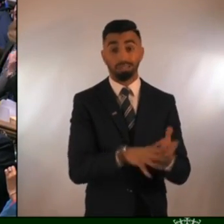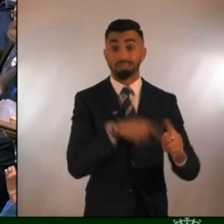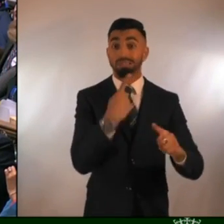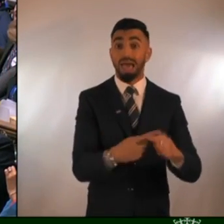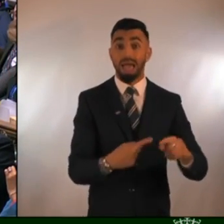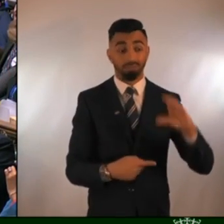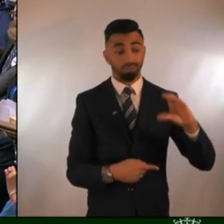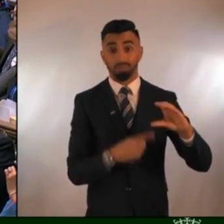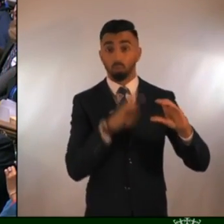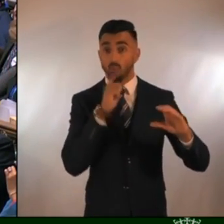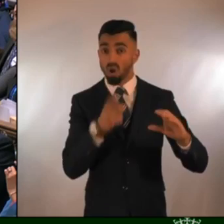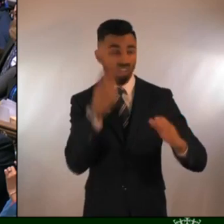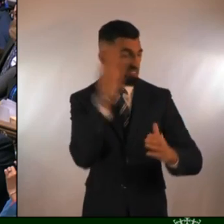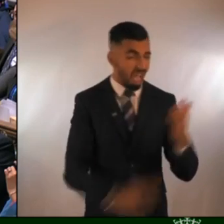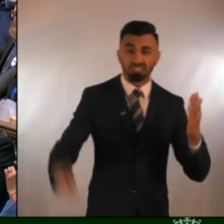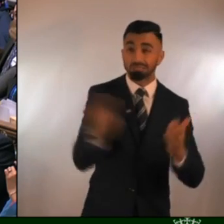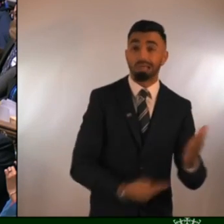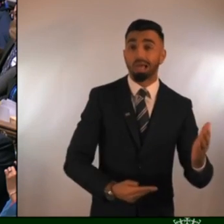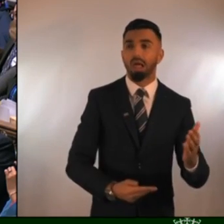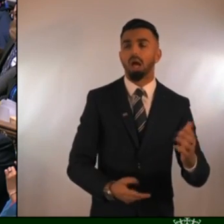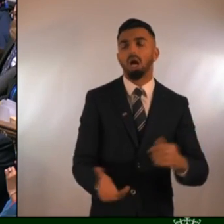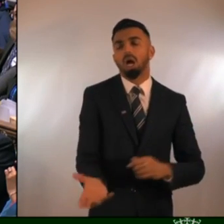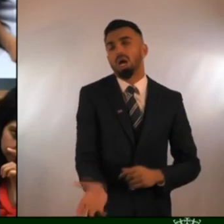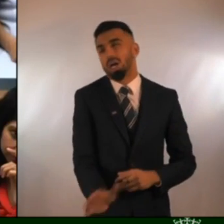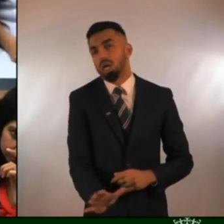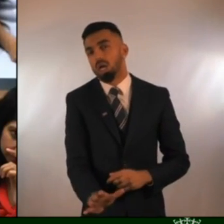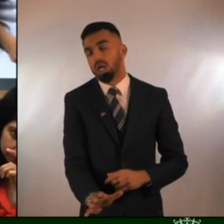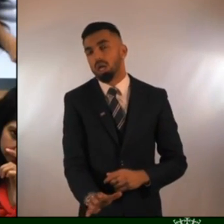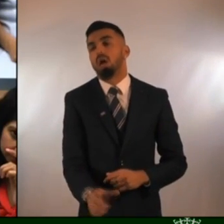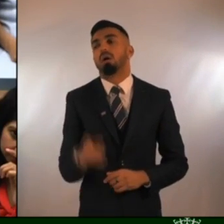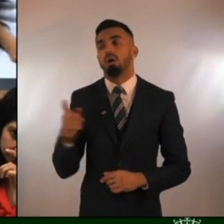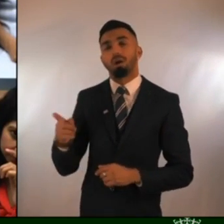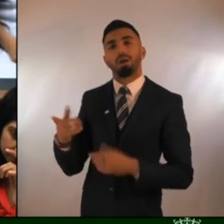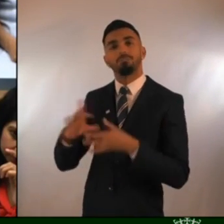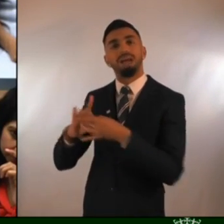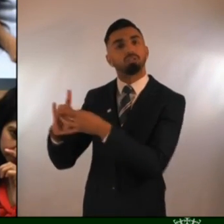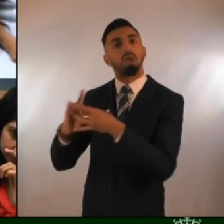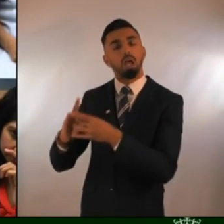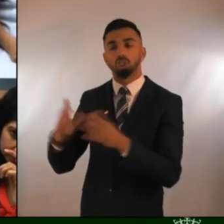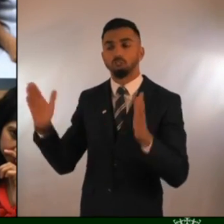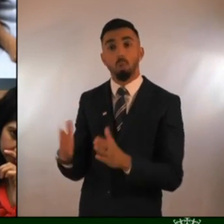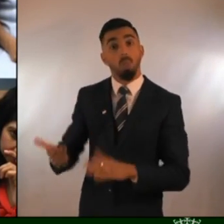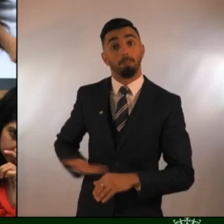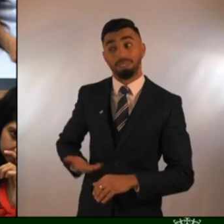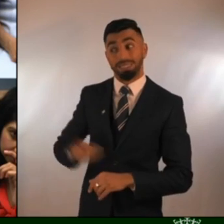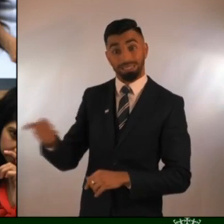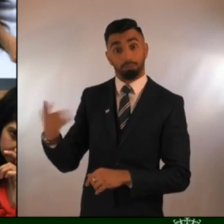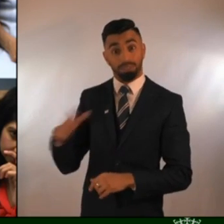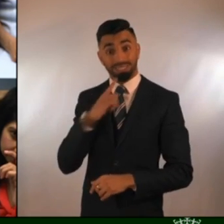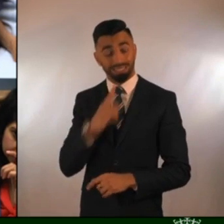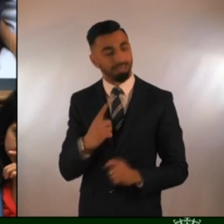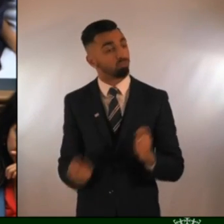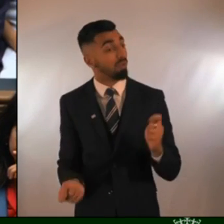today. Instead, I will do what the Federation of Small Businesses called a sensible reform and reduce the lifetime limit from £10